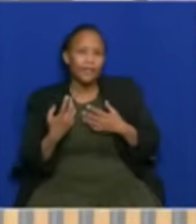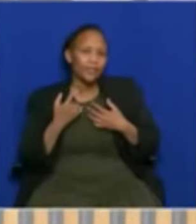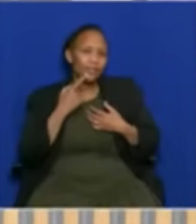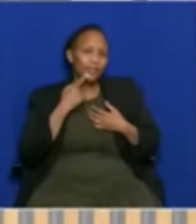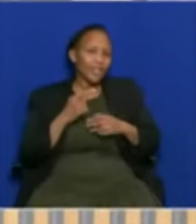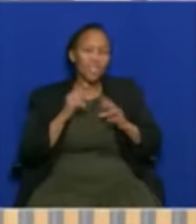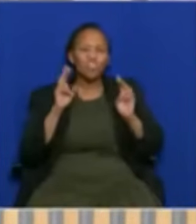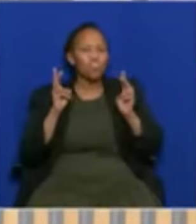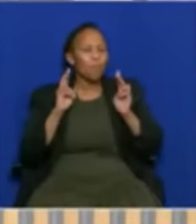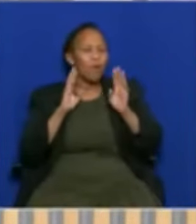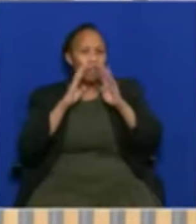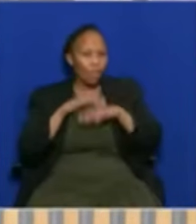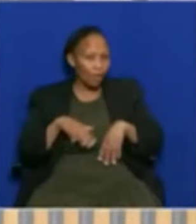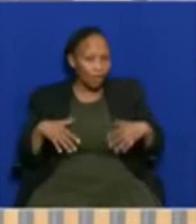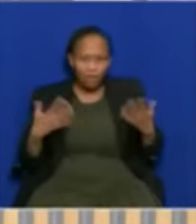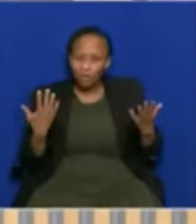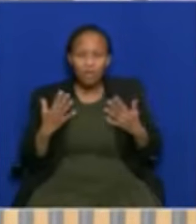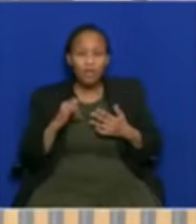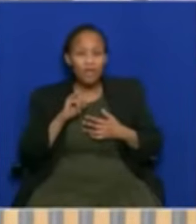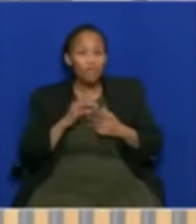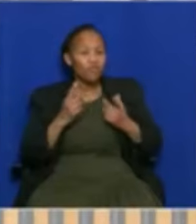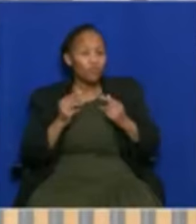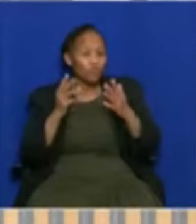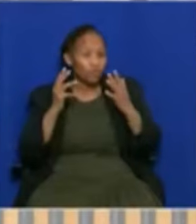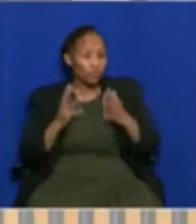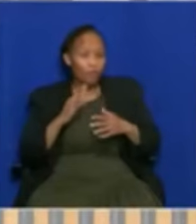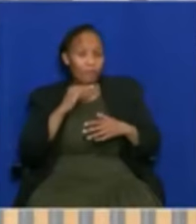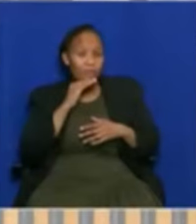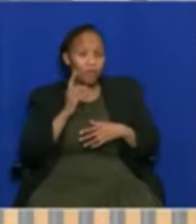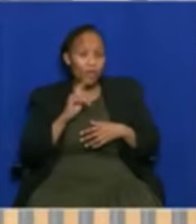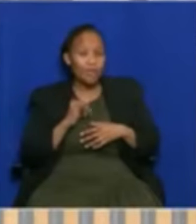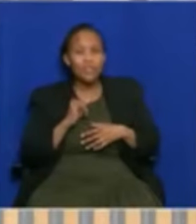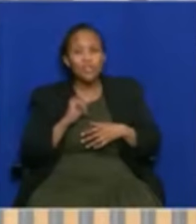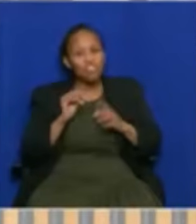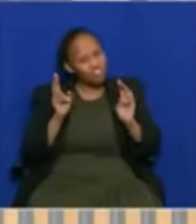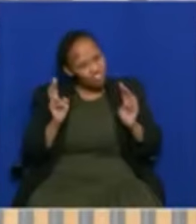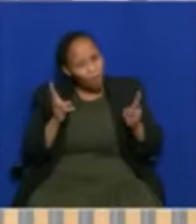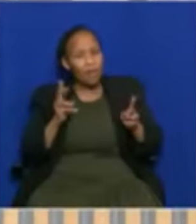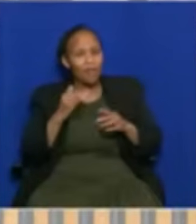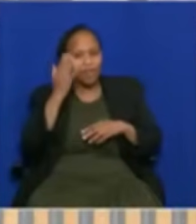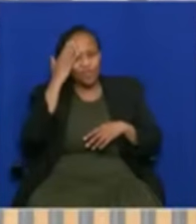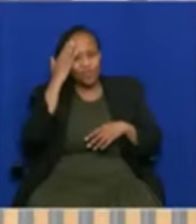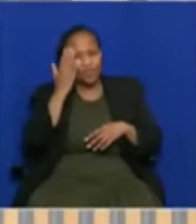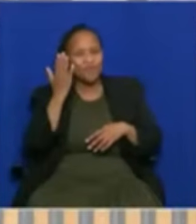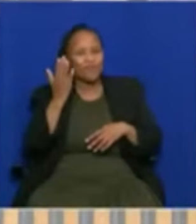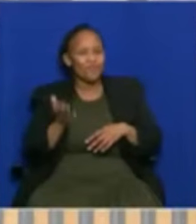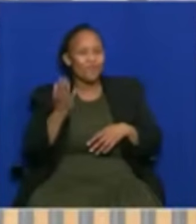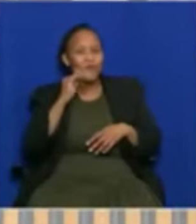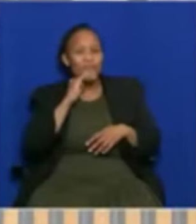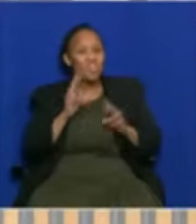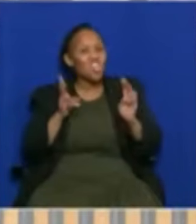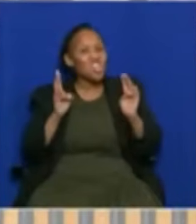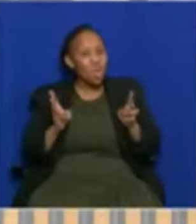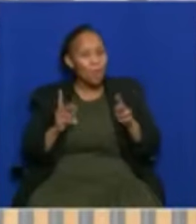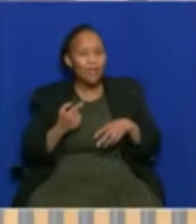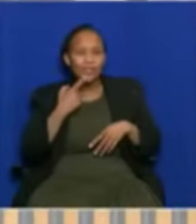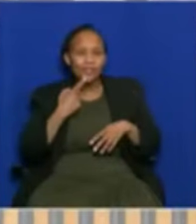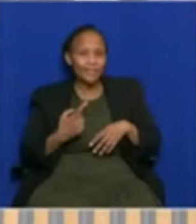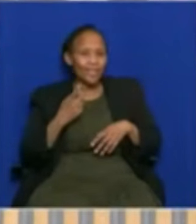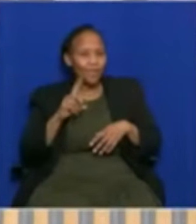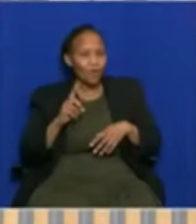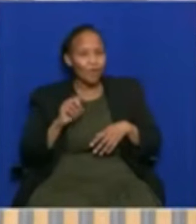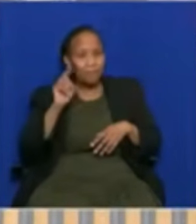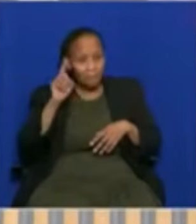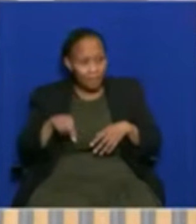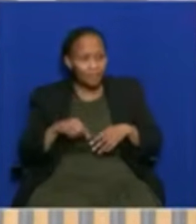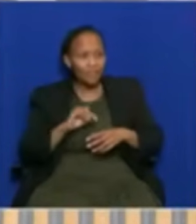you do that, it means you know the normal. And the normal that you say should have been in this advert. And then it